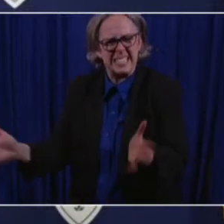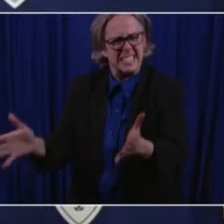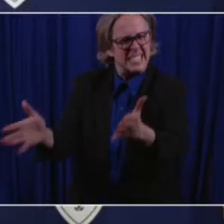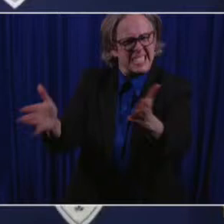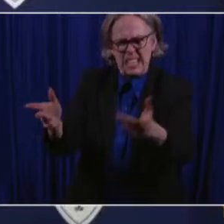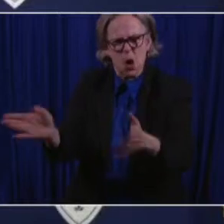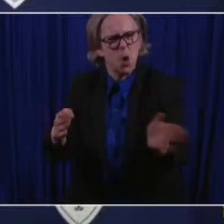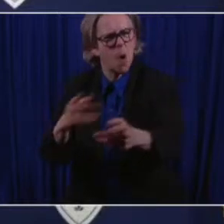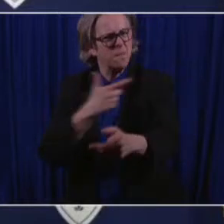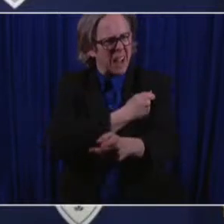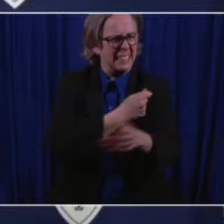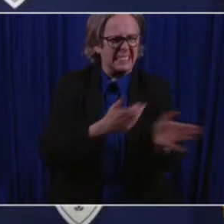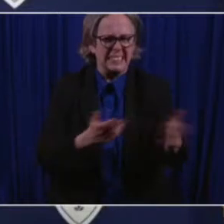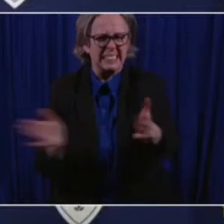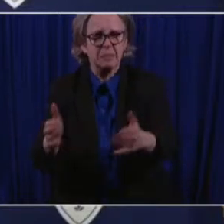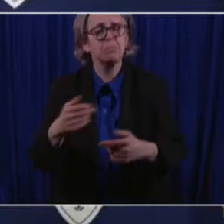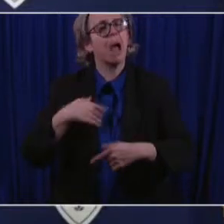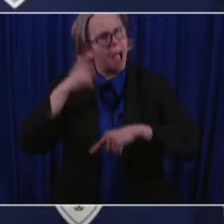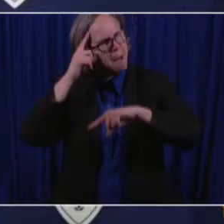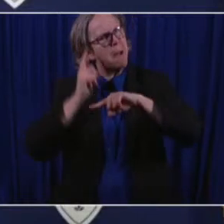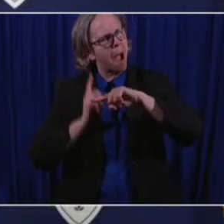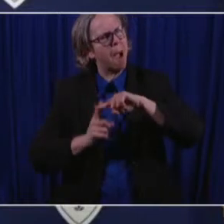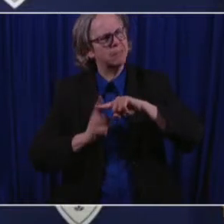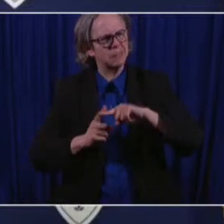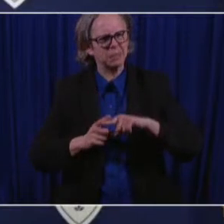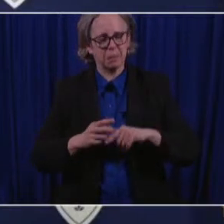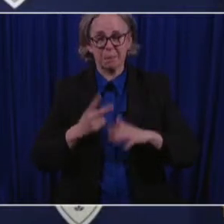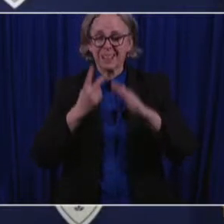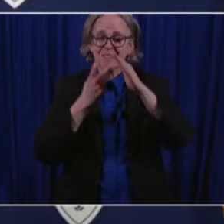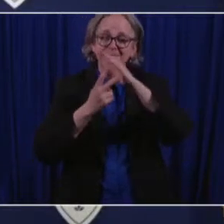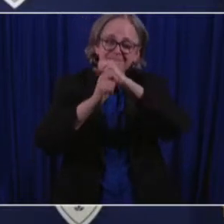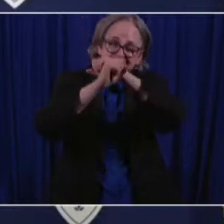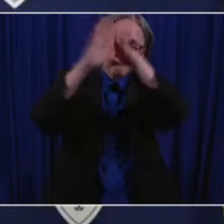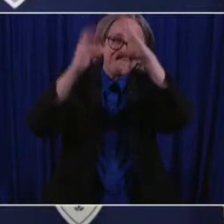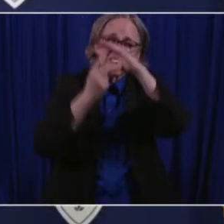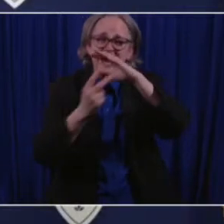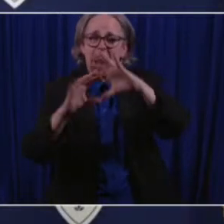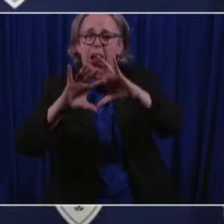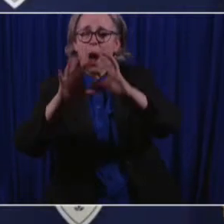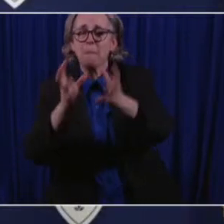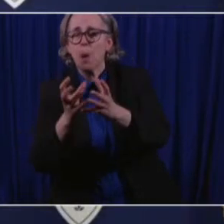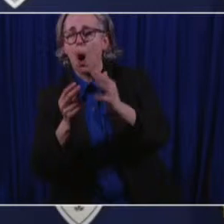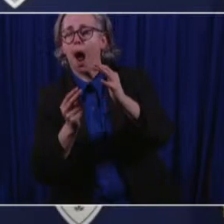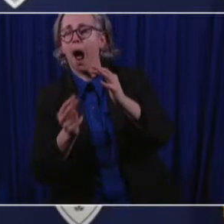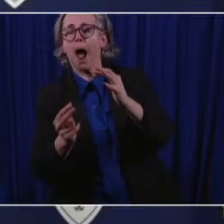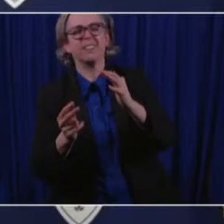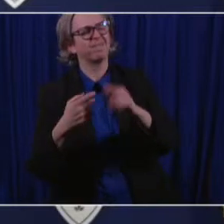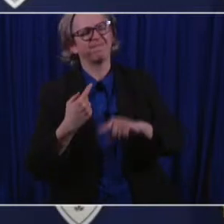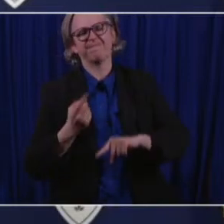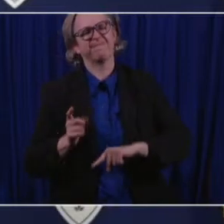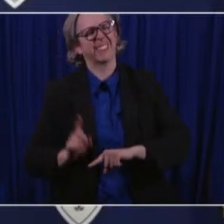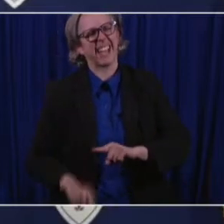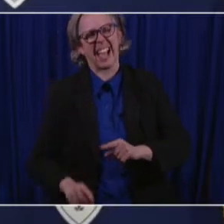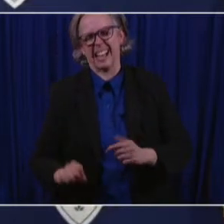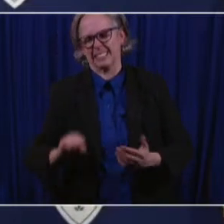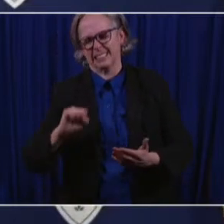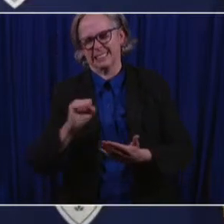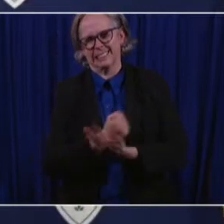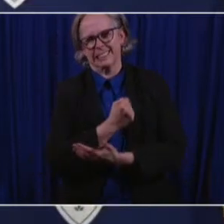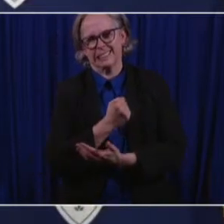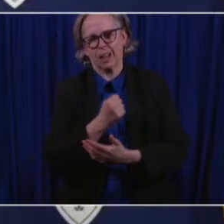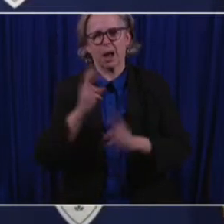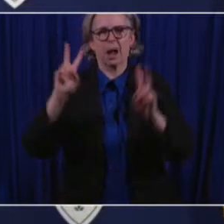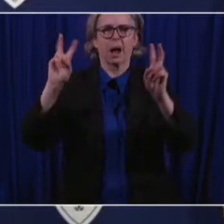So I'm optimistic, but I can't tell you, when that day is going to come when we, vaccinate enough